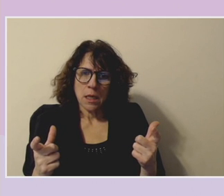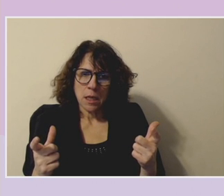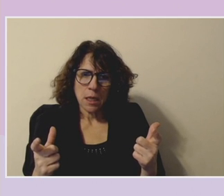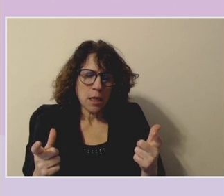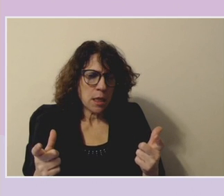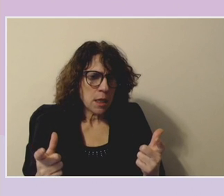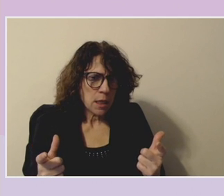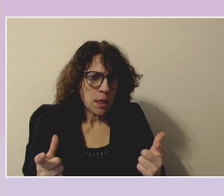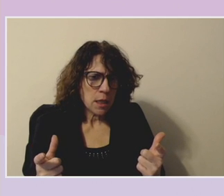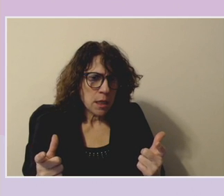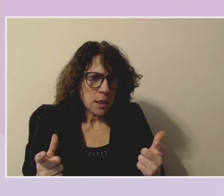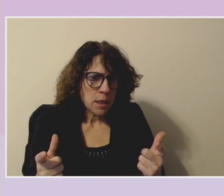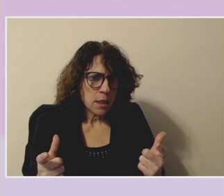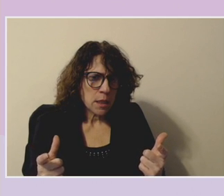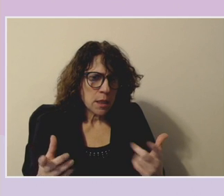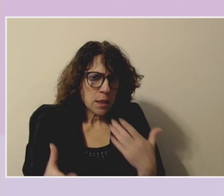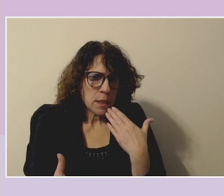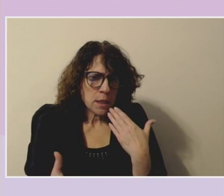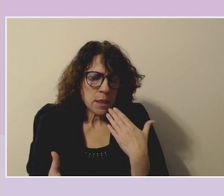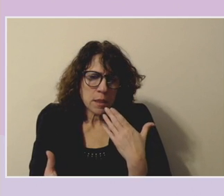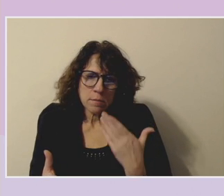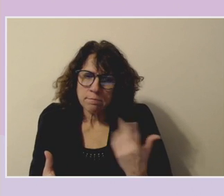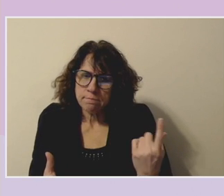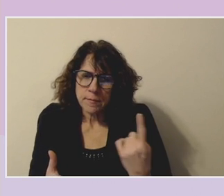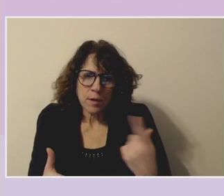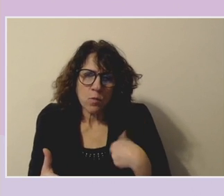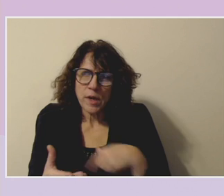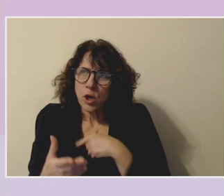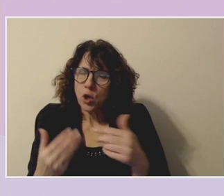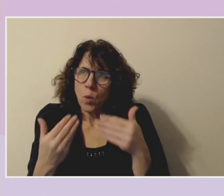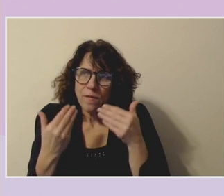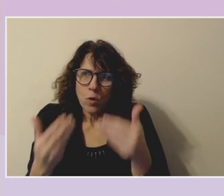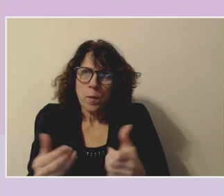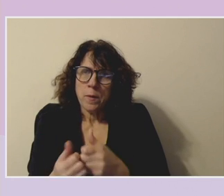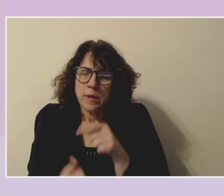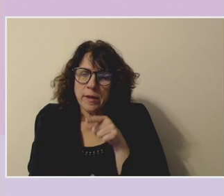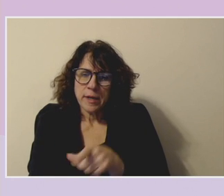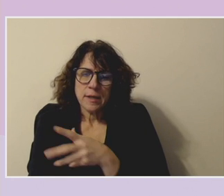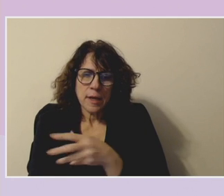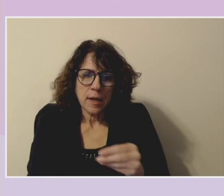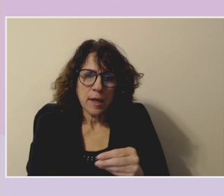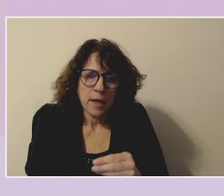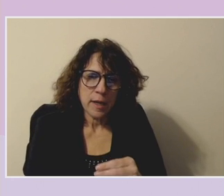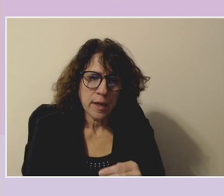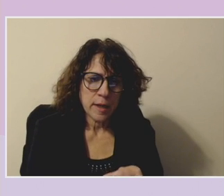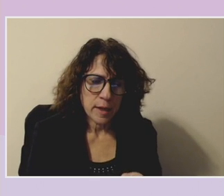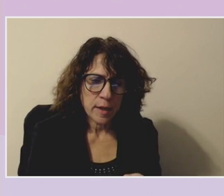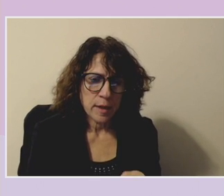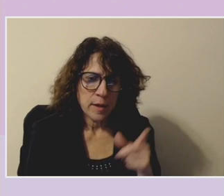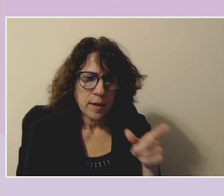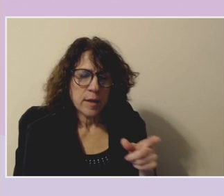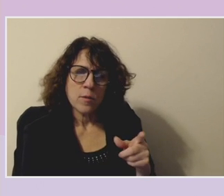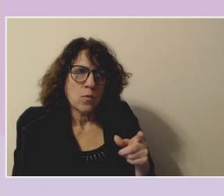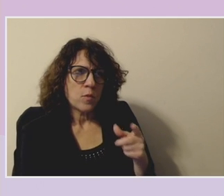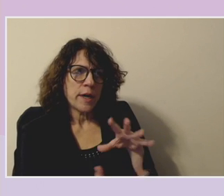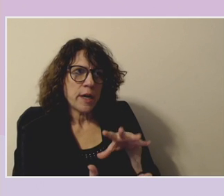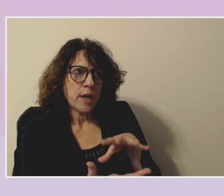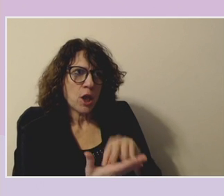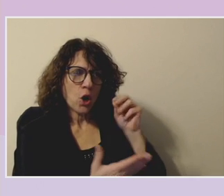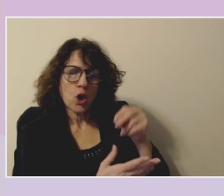wheel is we were moving forward with this. We take those lessons learned from other states that had gone before